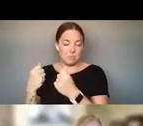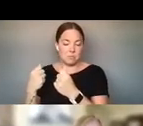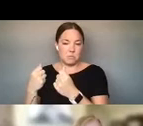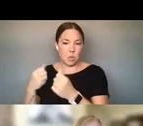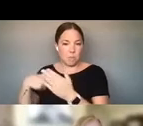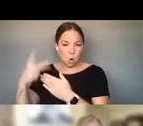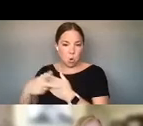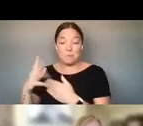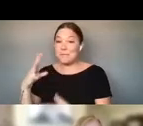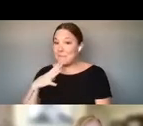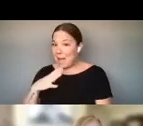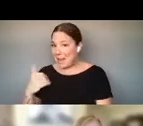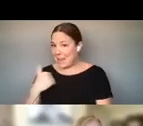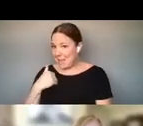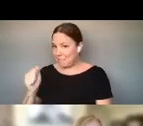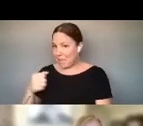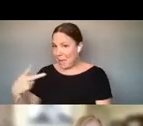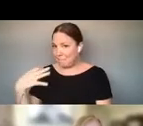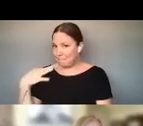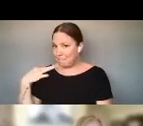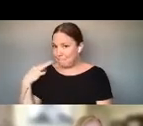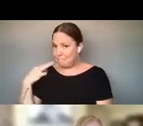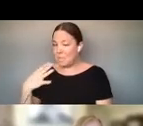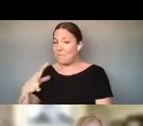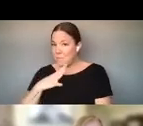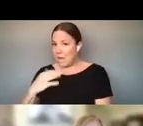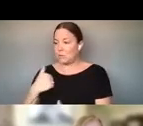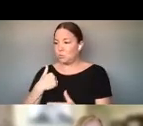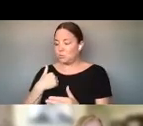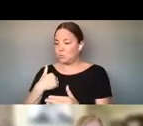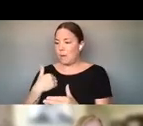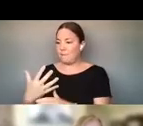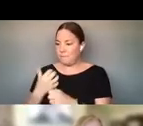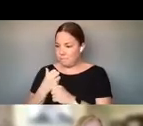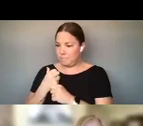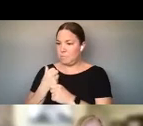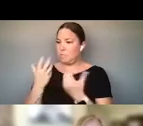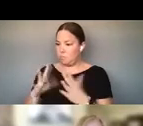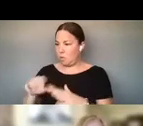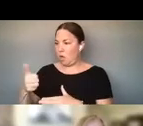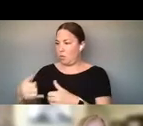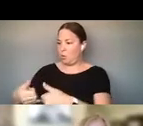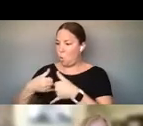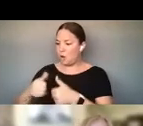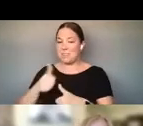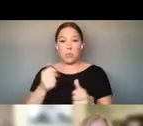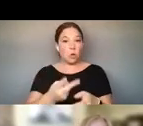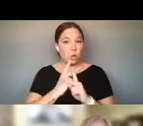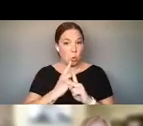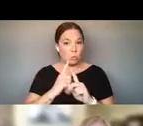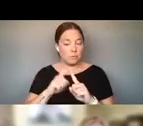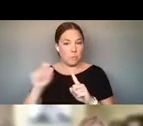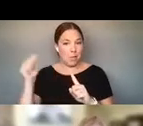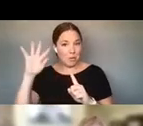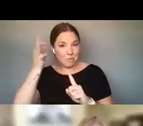can have those applications out, you can have received those other awards or loans from those other federal sources.